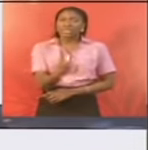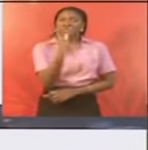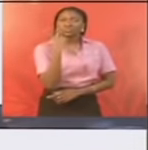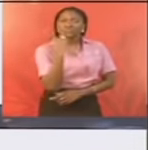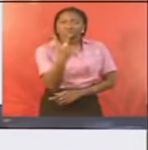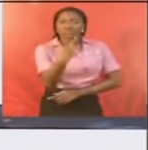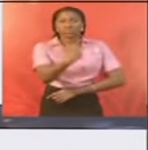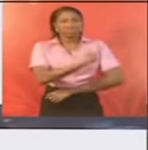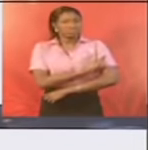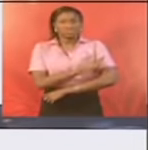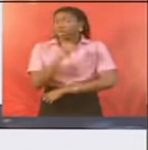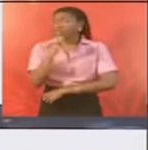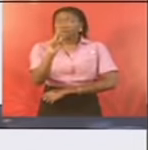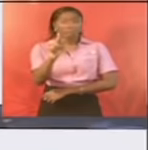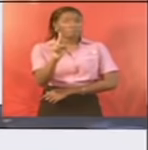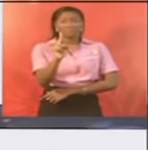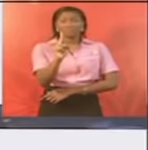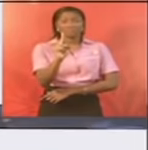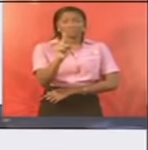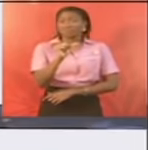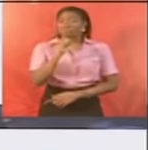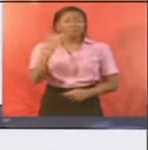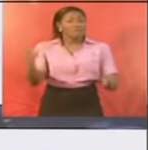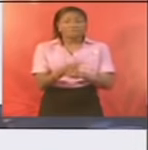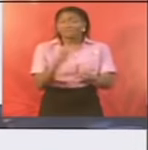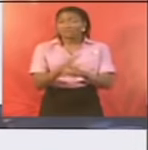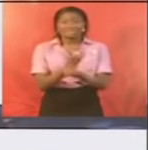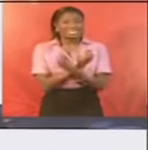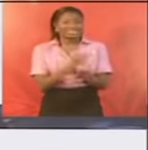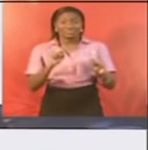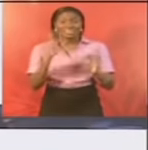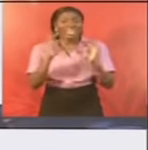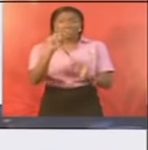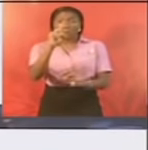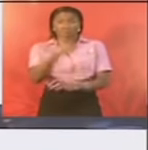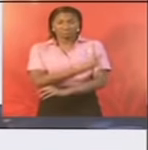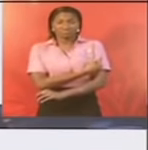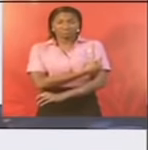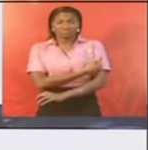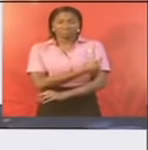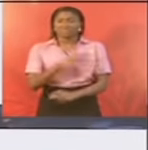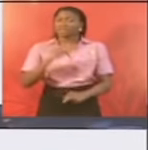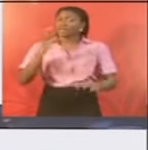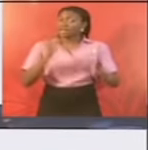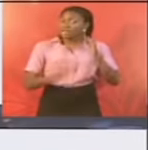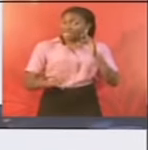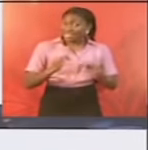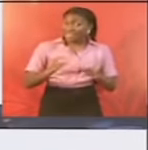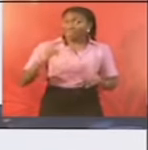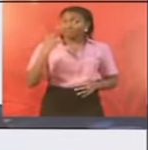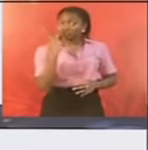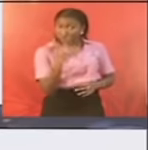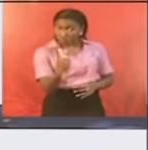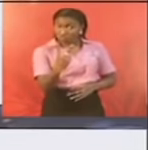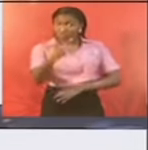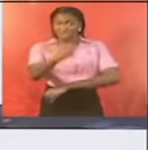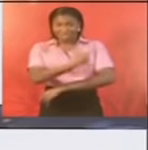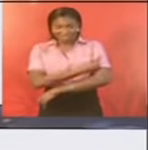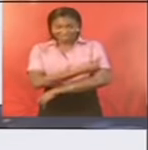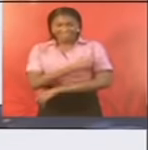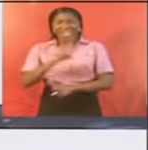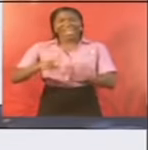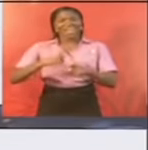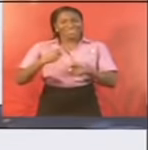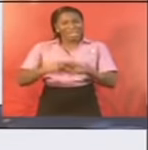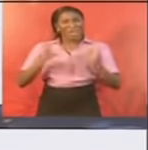you are only, again, 95% covered. If, however, you take the second dose of the vaccine, your body had enough time to build up